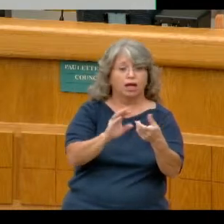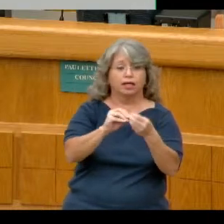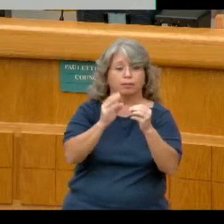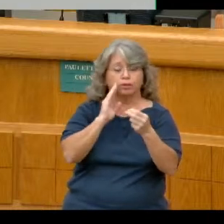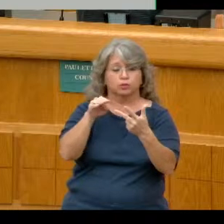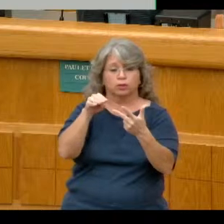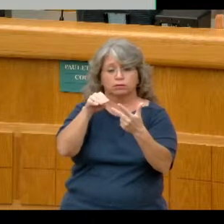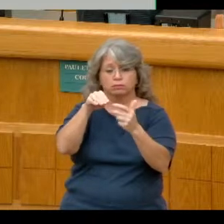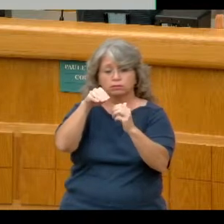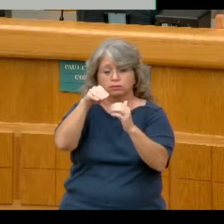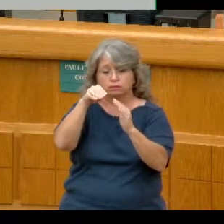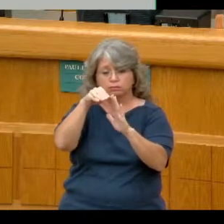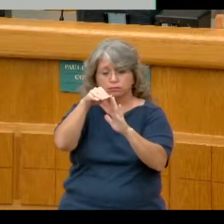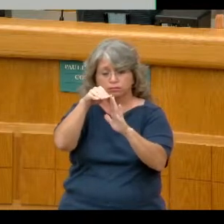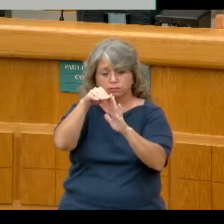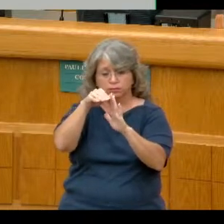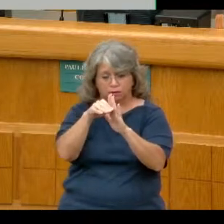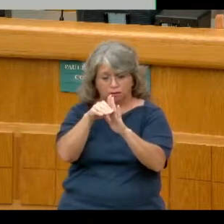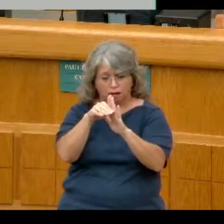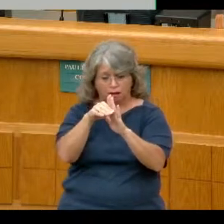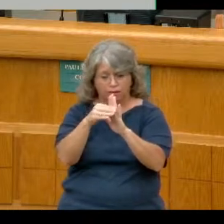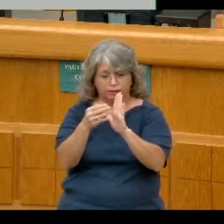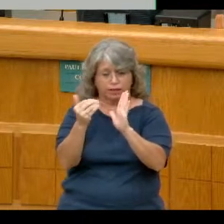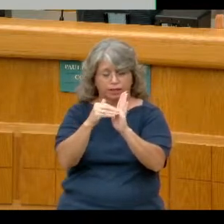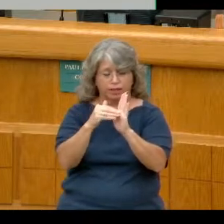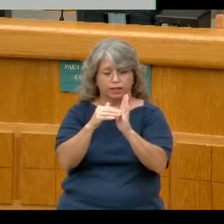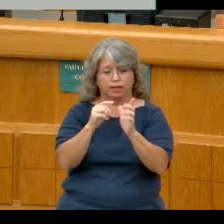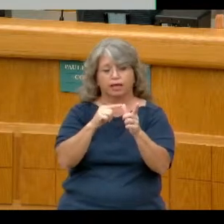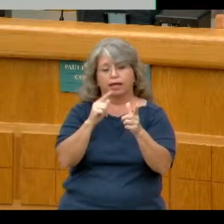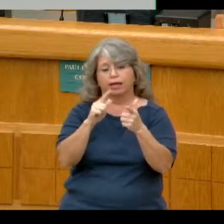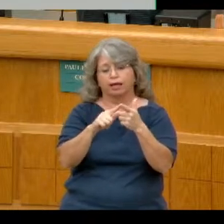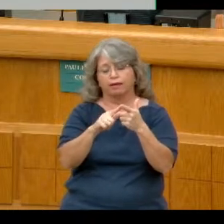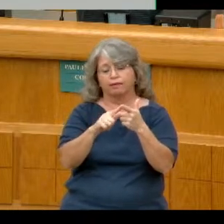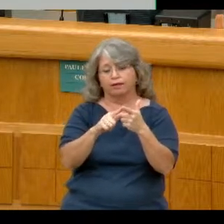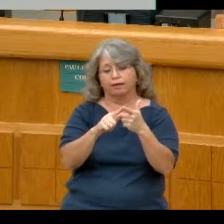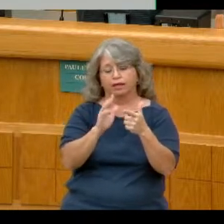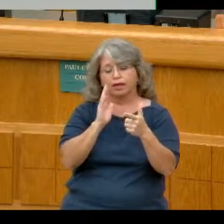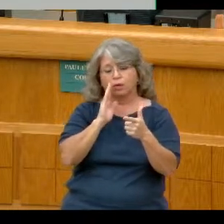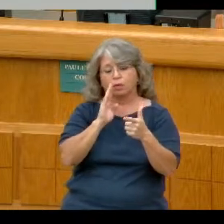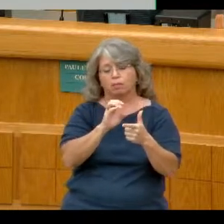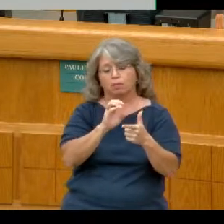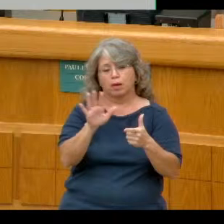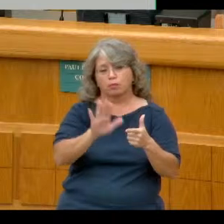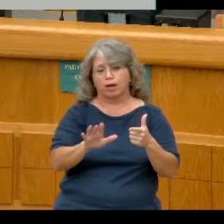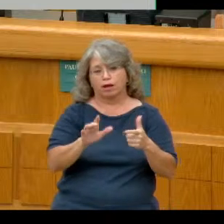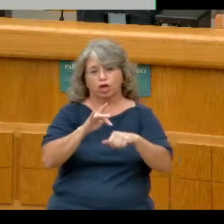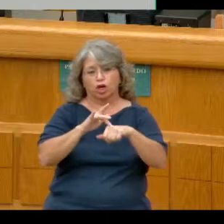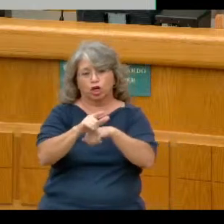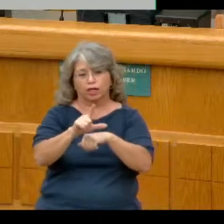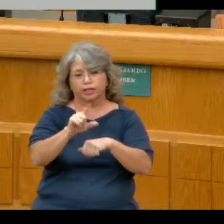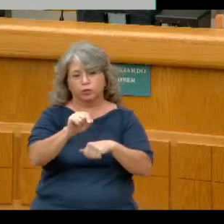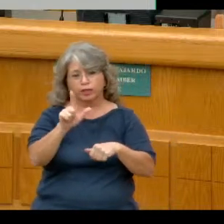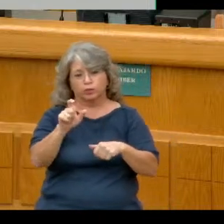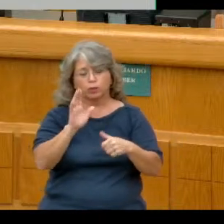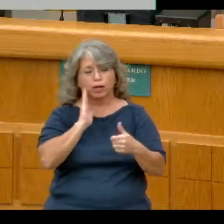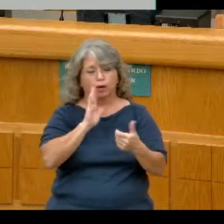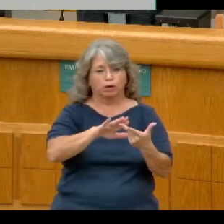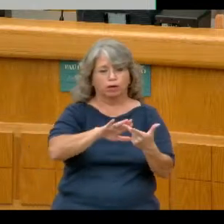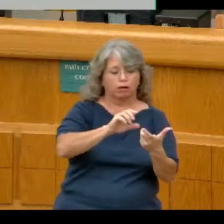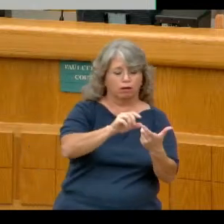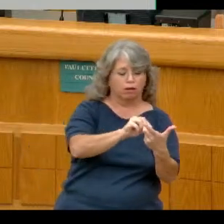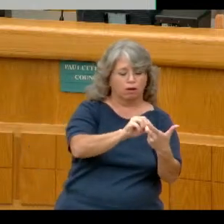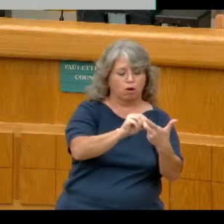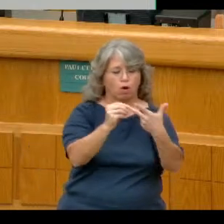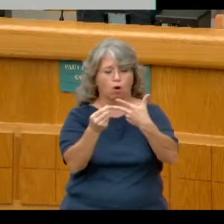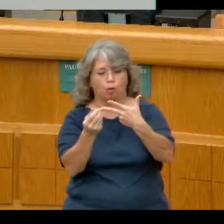then somewhere in early 2021, we'll transition back to Open Texas Phase 3 again. Again, that would be